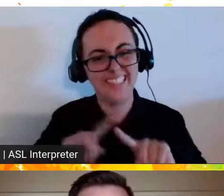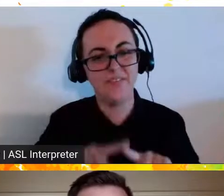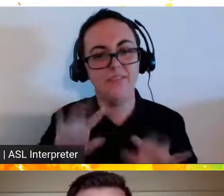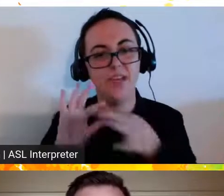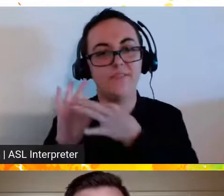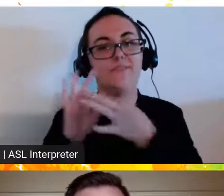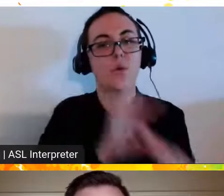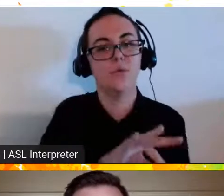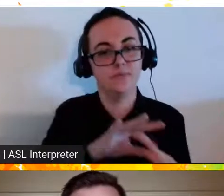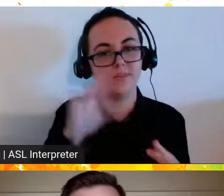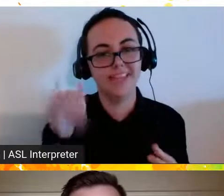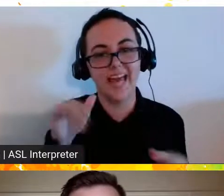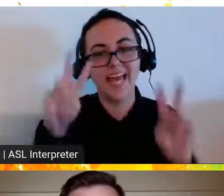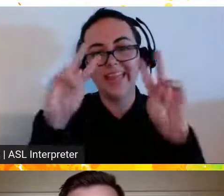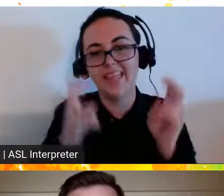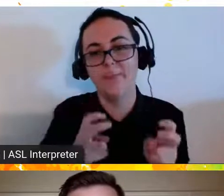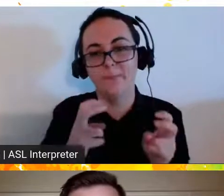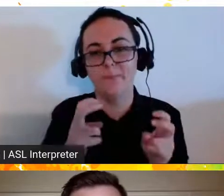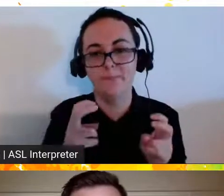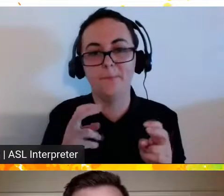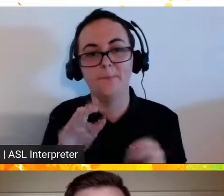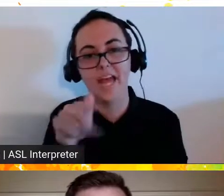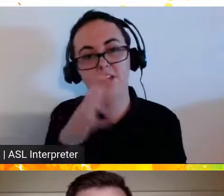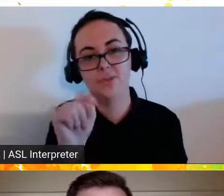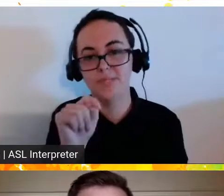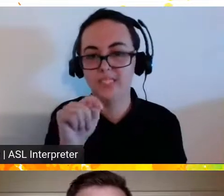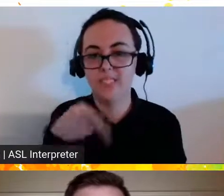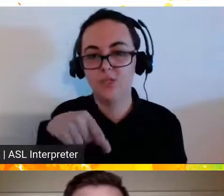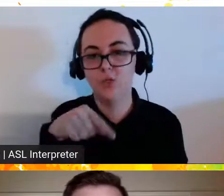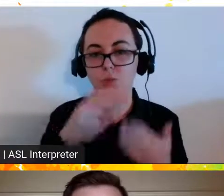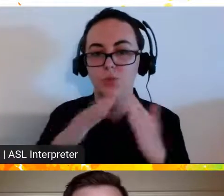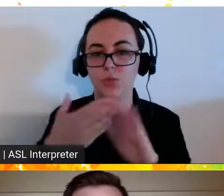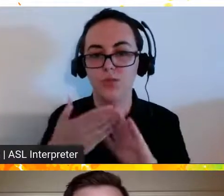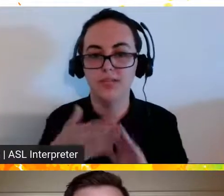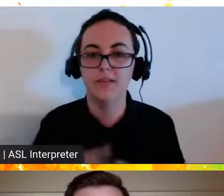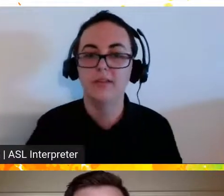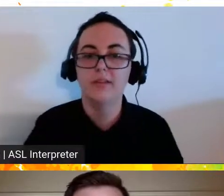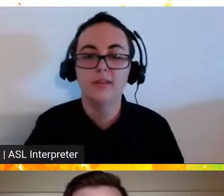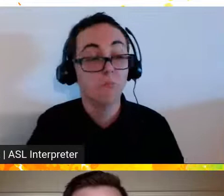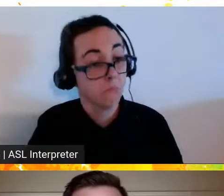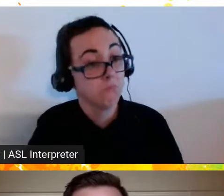community. Great, great recommendations.